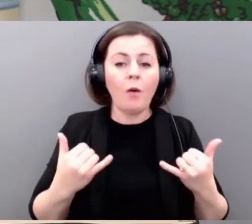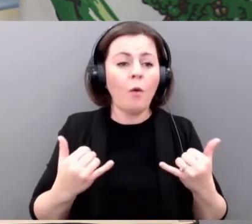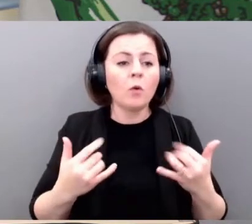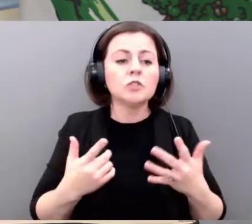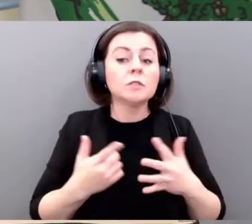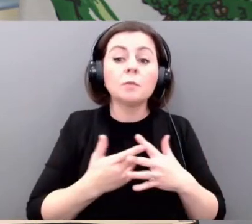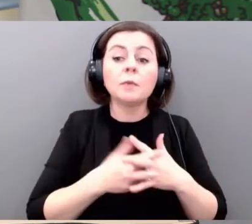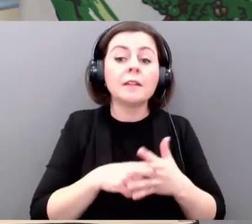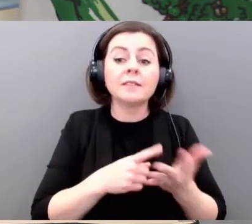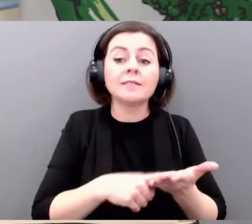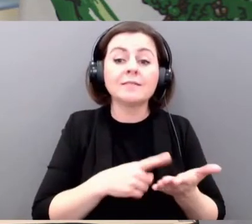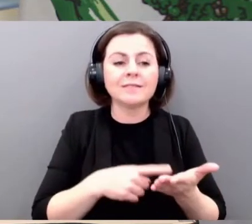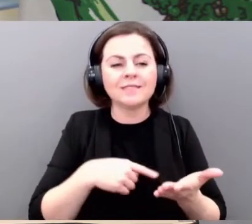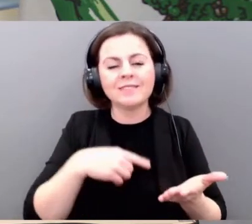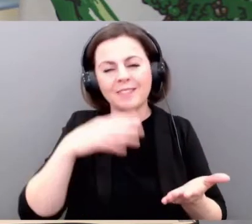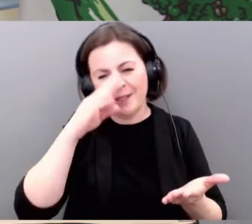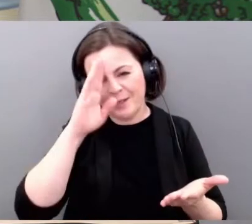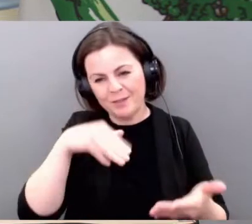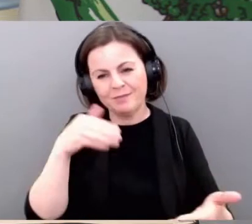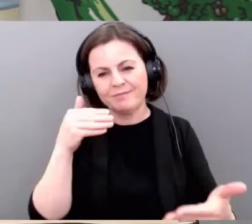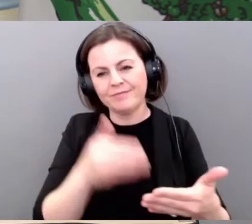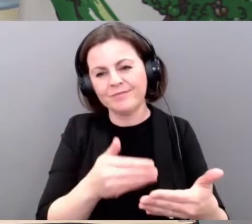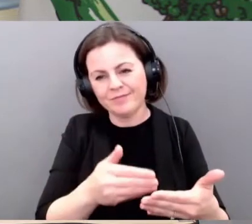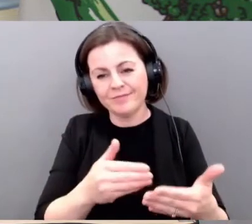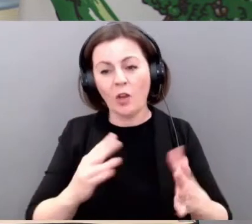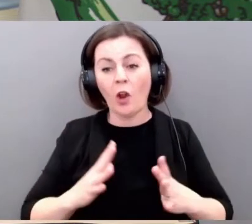the time of year, obviously, family,